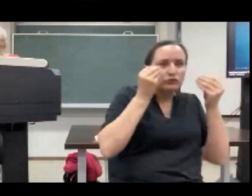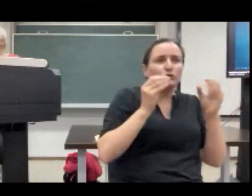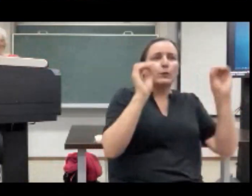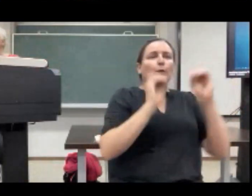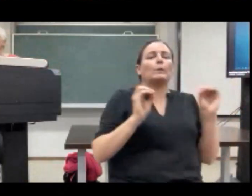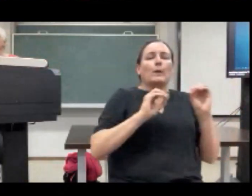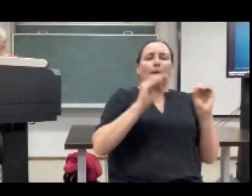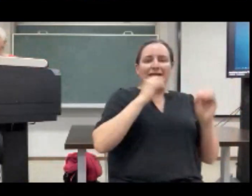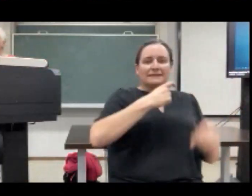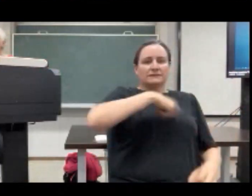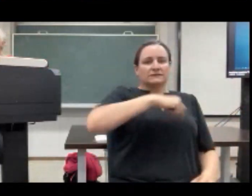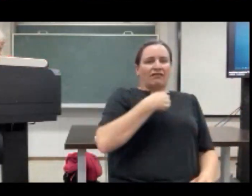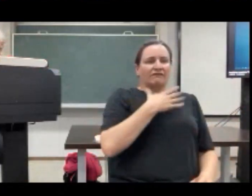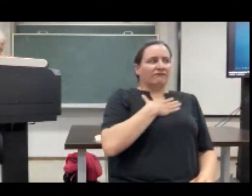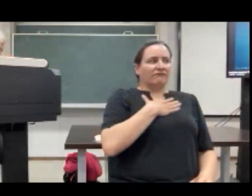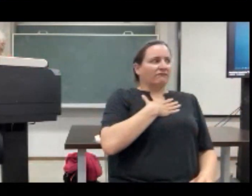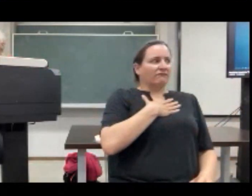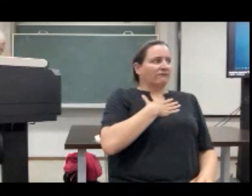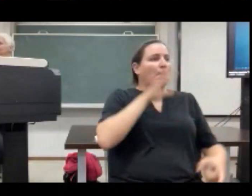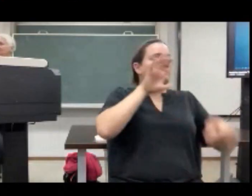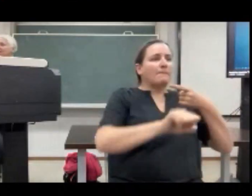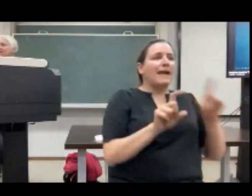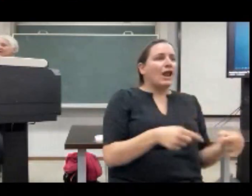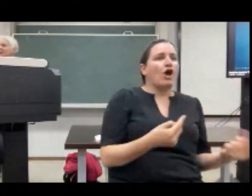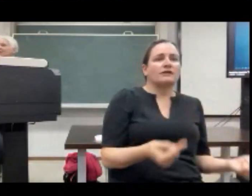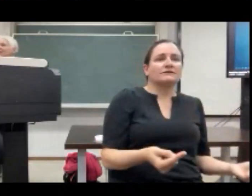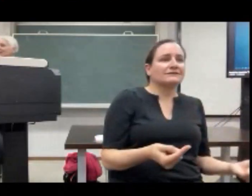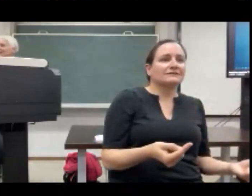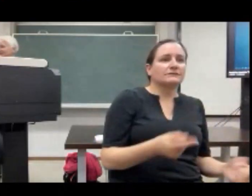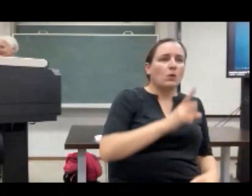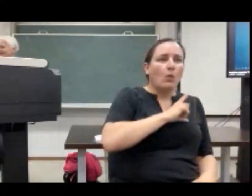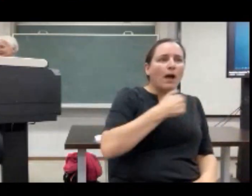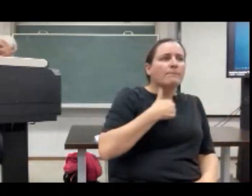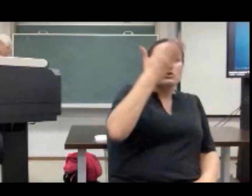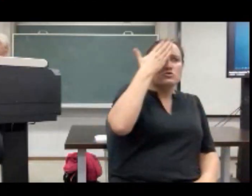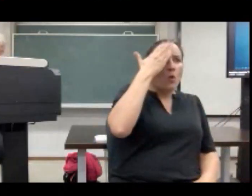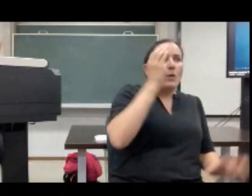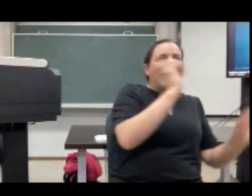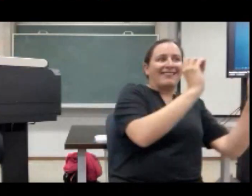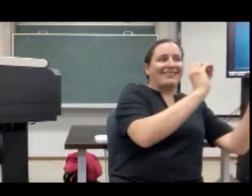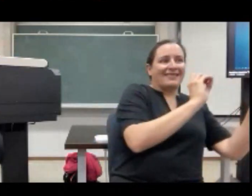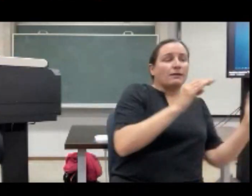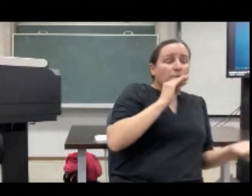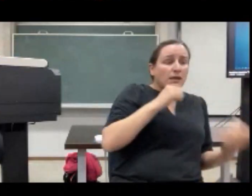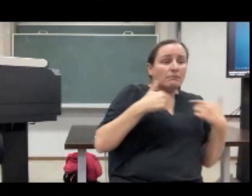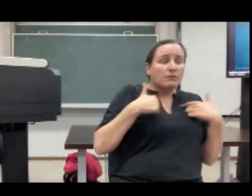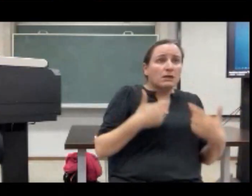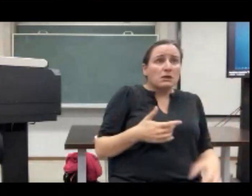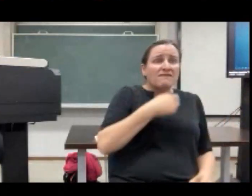patient. So actually recognizing that what you're going through is not normal.